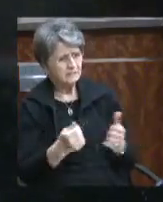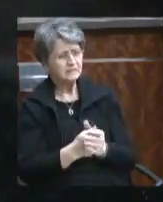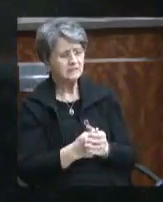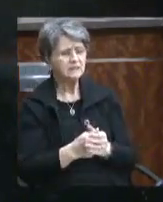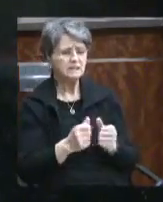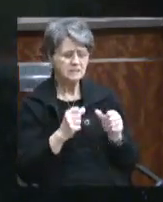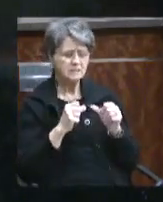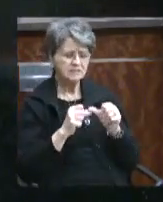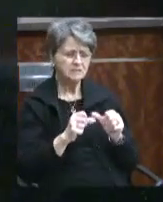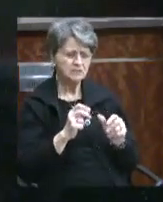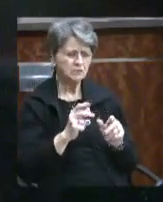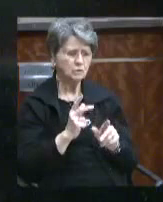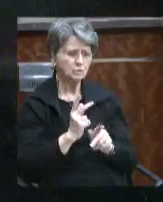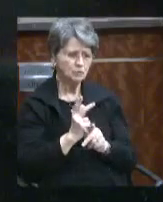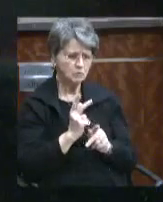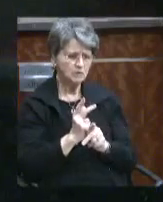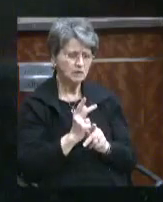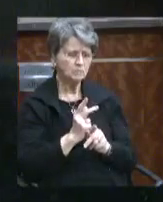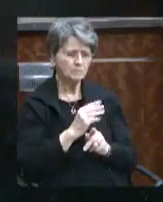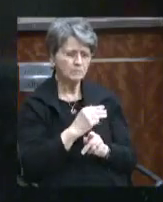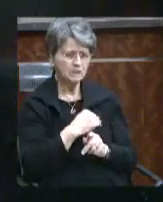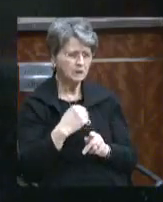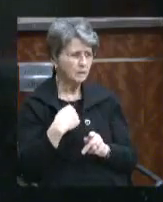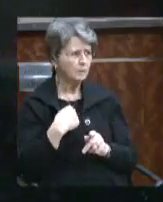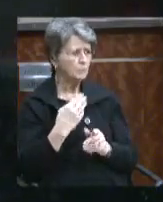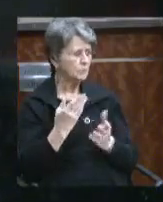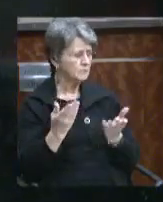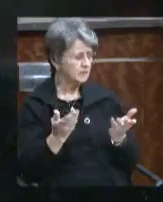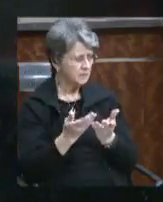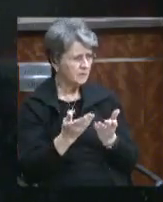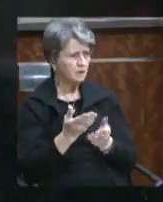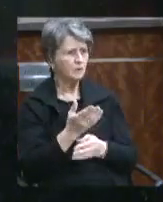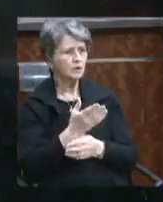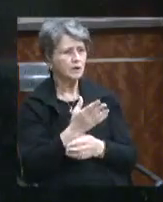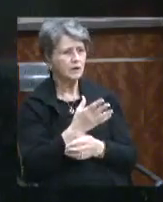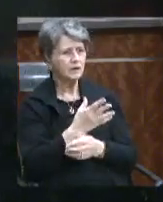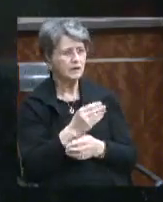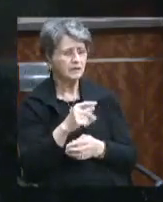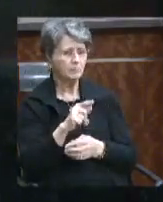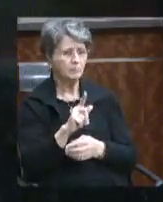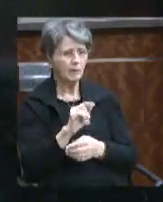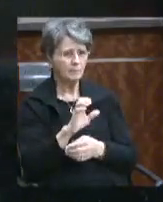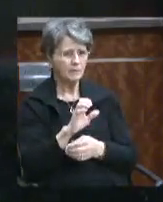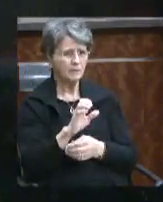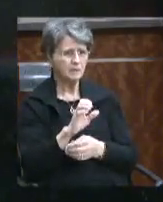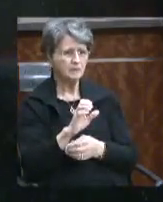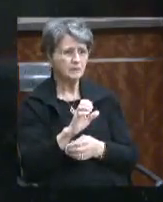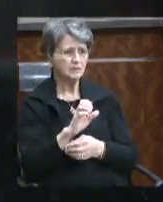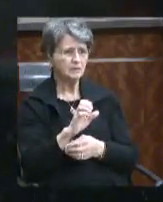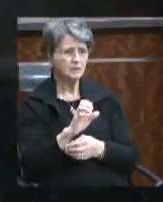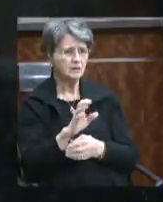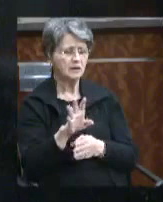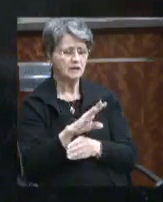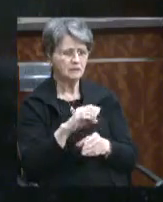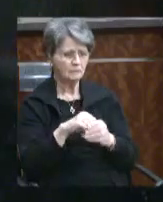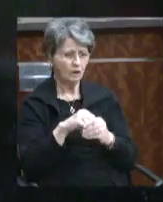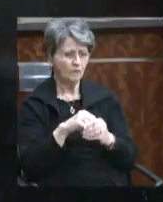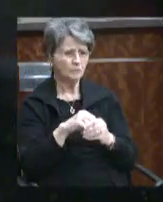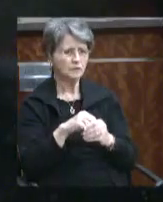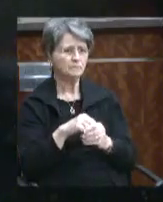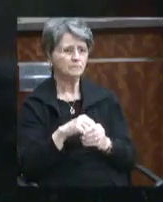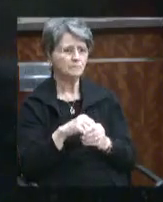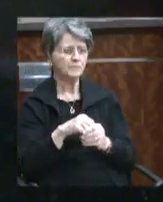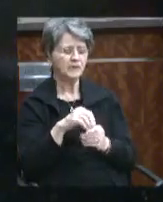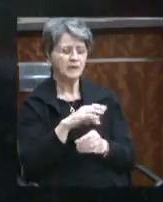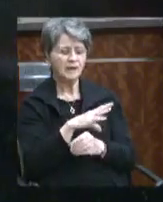the department as well, the members here as well as the public involved and engaged and